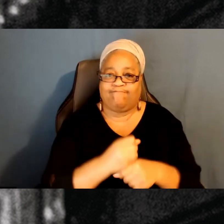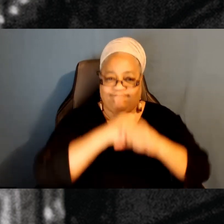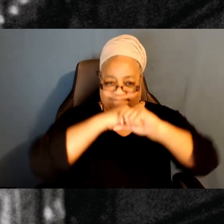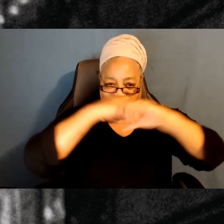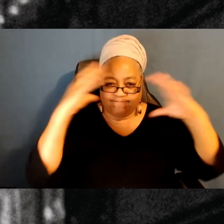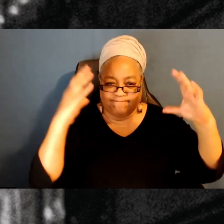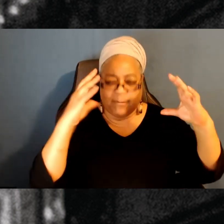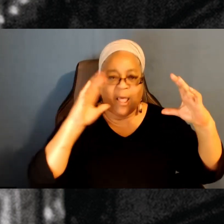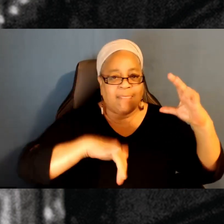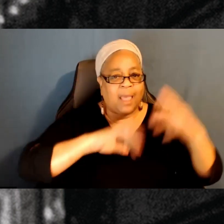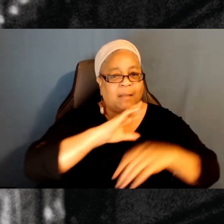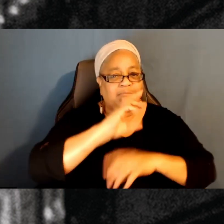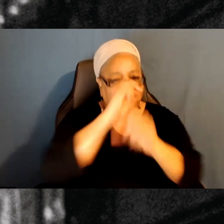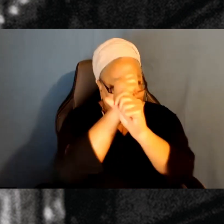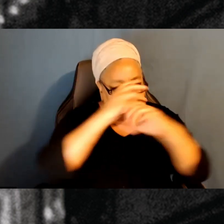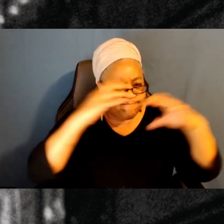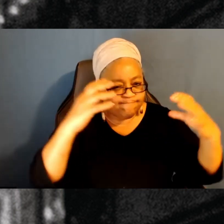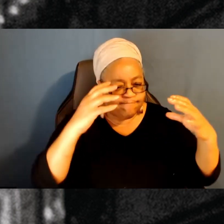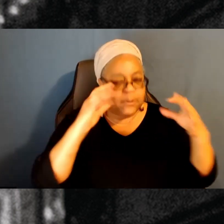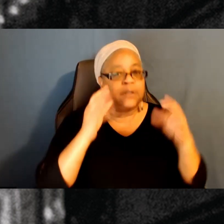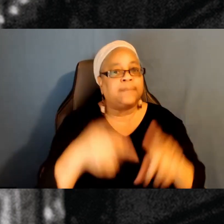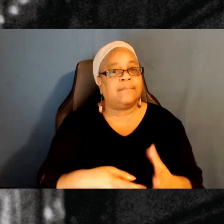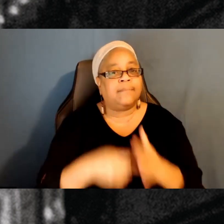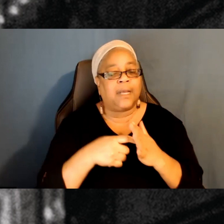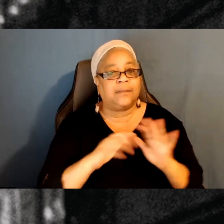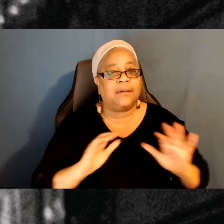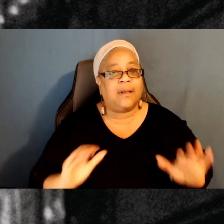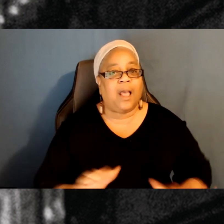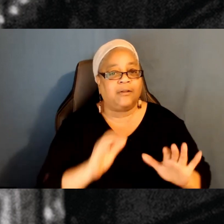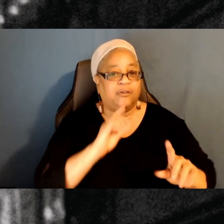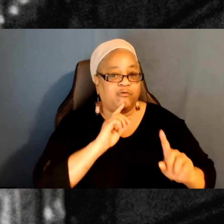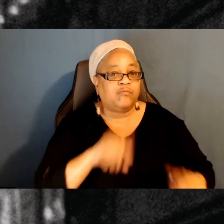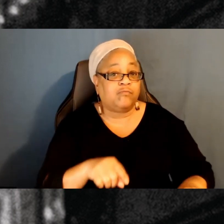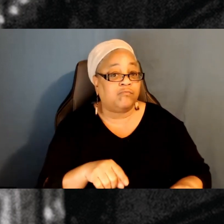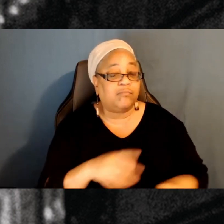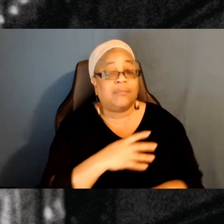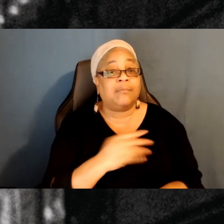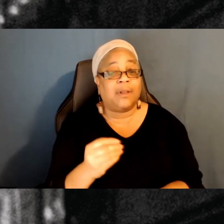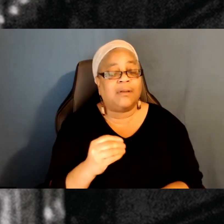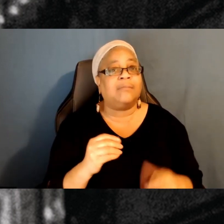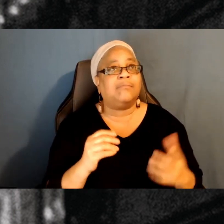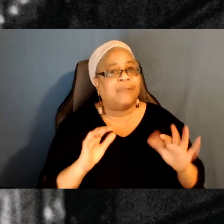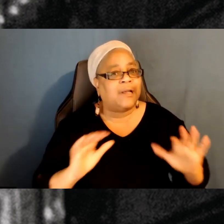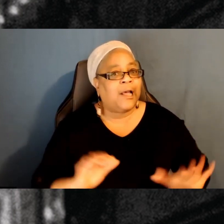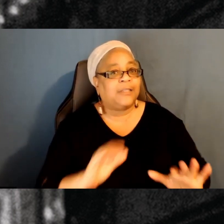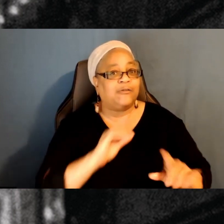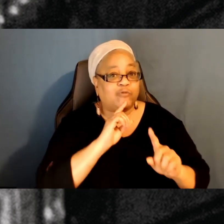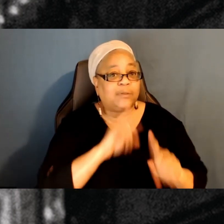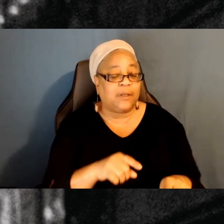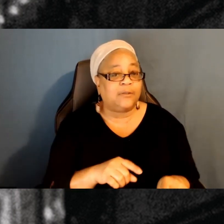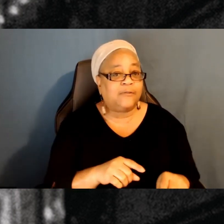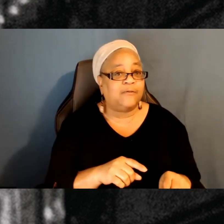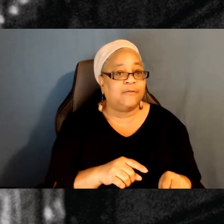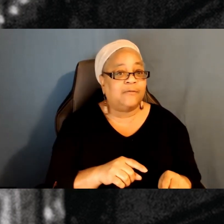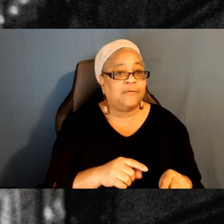book, demands a kind of active responsiveness, and the kind of active responsiveness